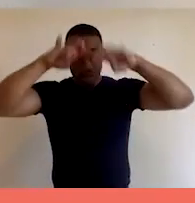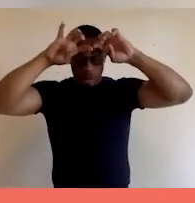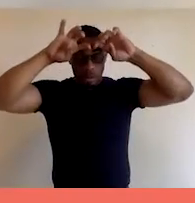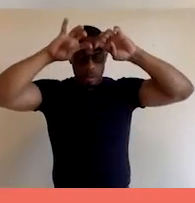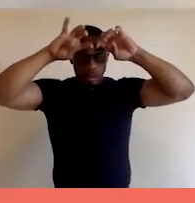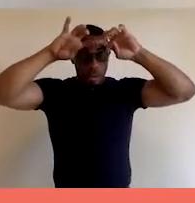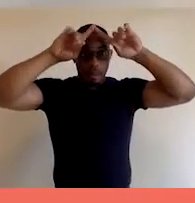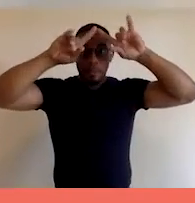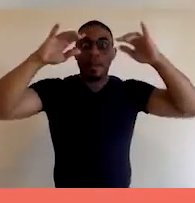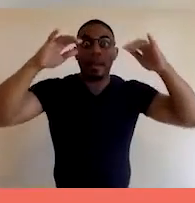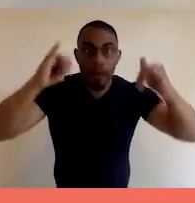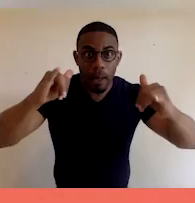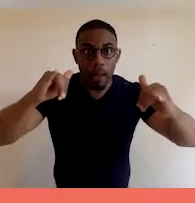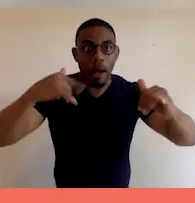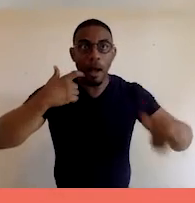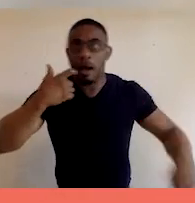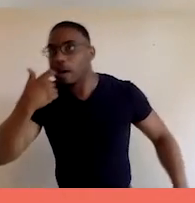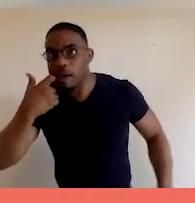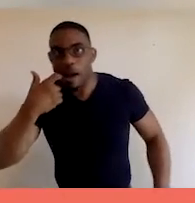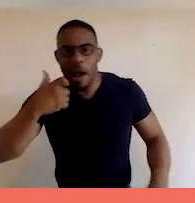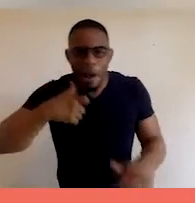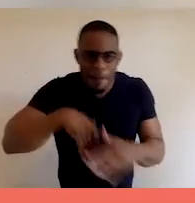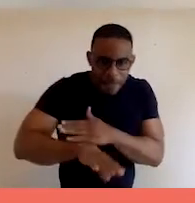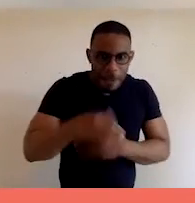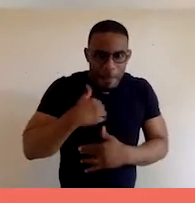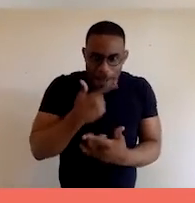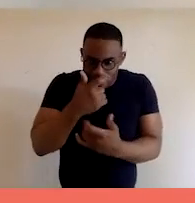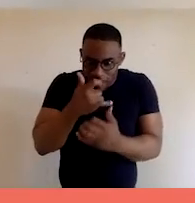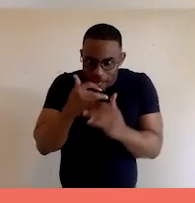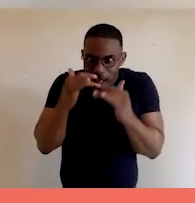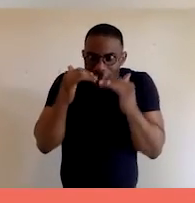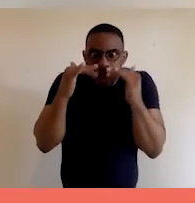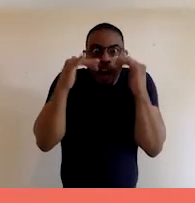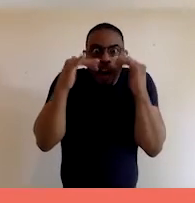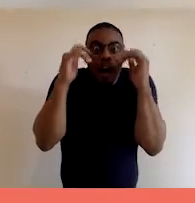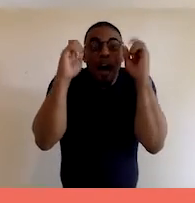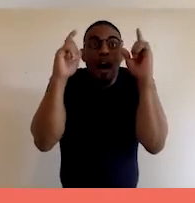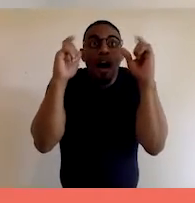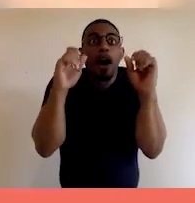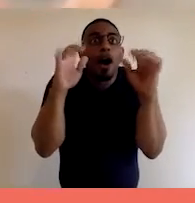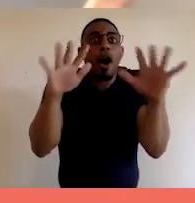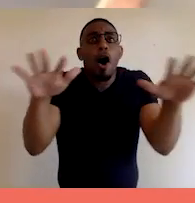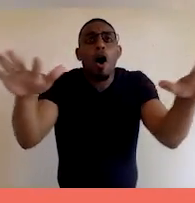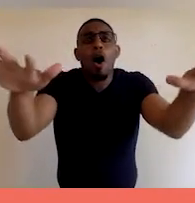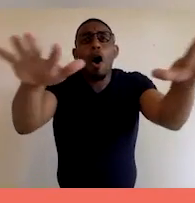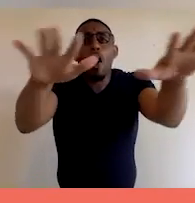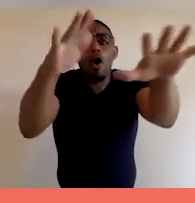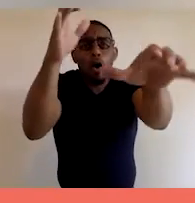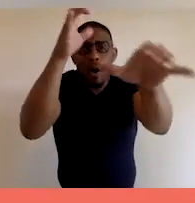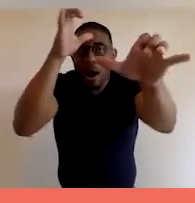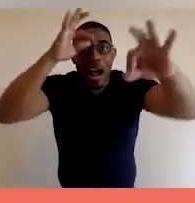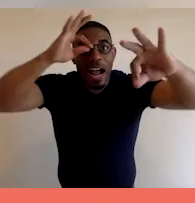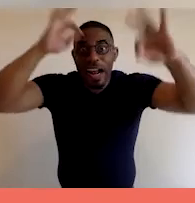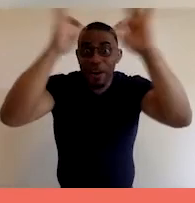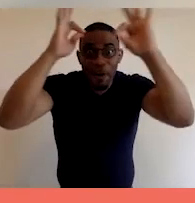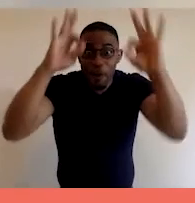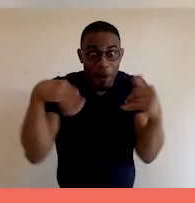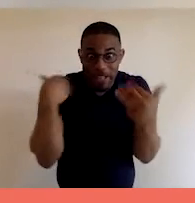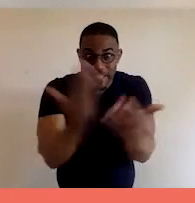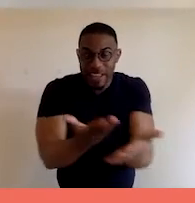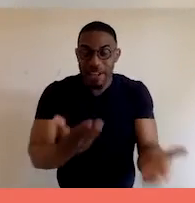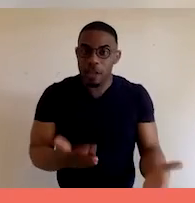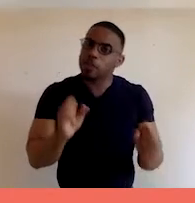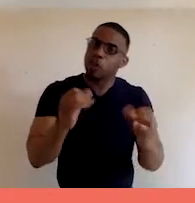point. But now I'm hooked. I'm in there. My interest, I just realized there's a whole breadth of knowledge that I didn't even know